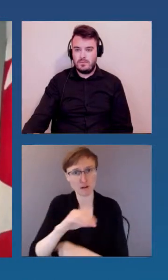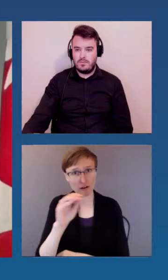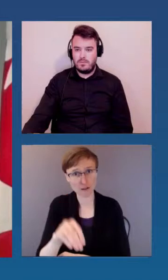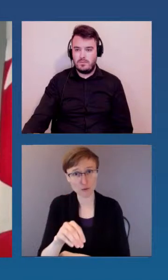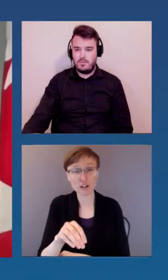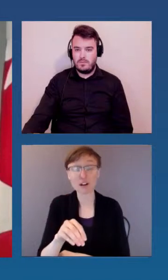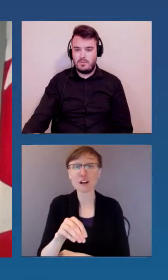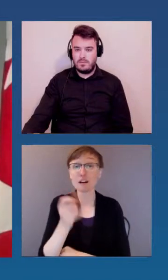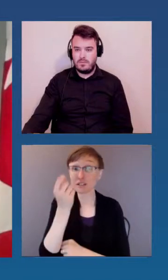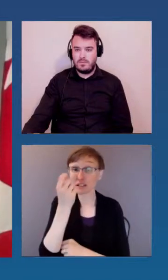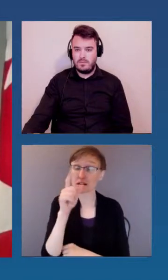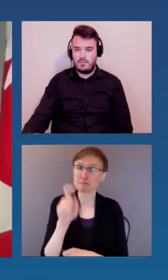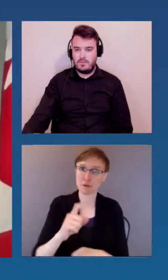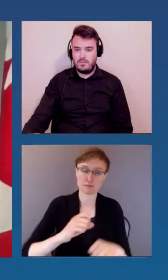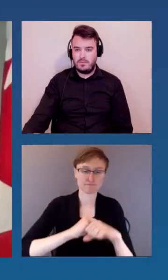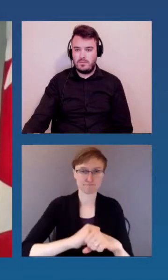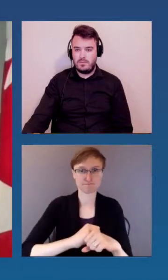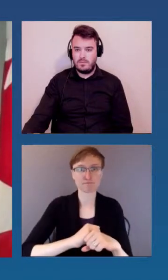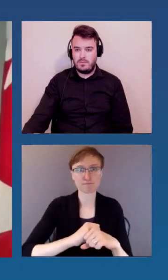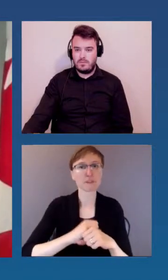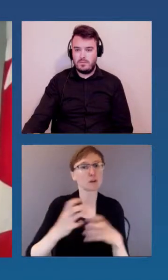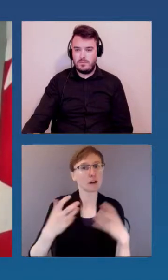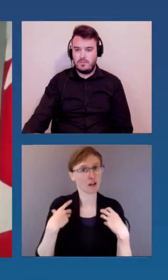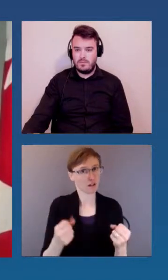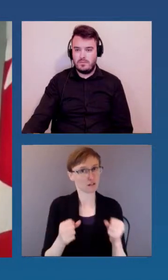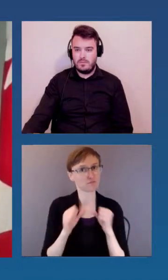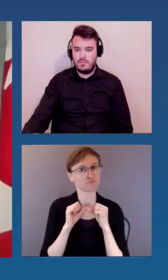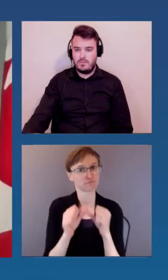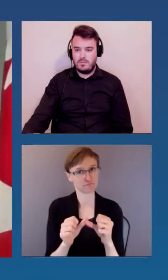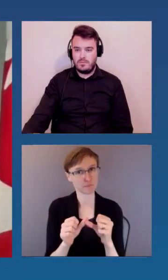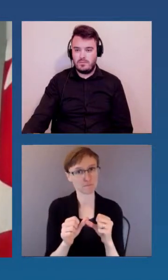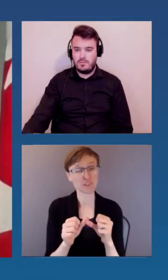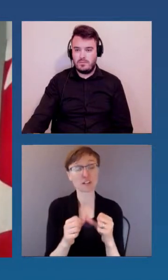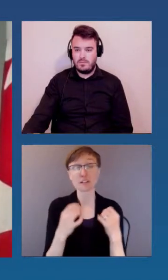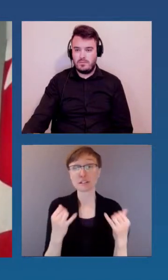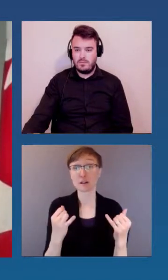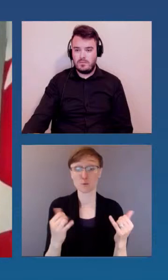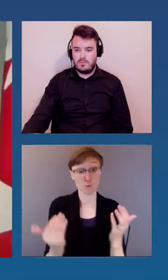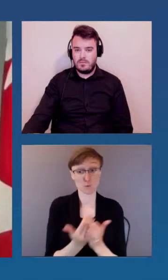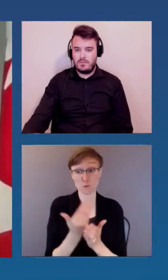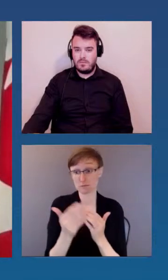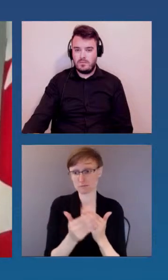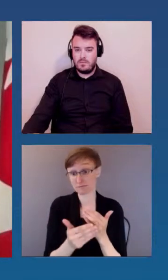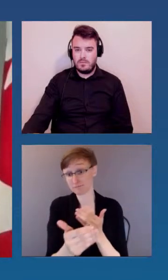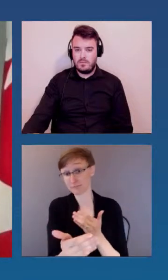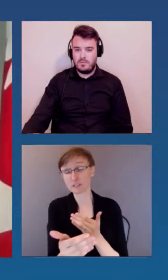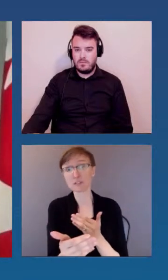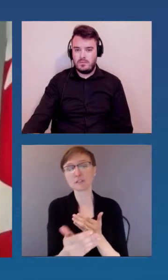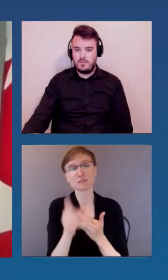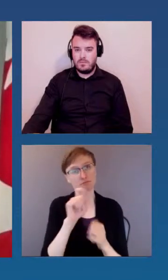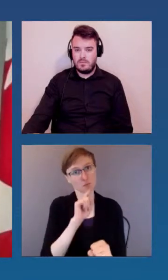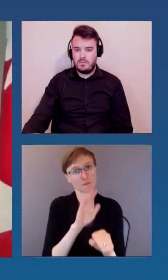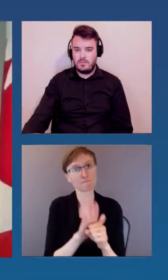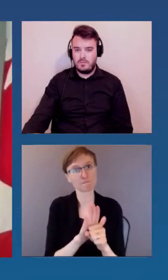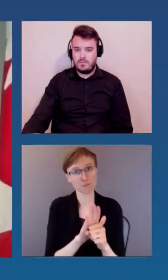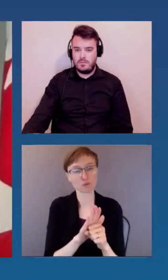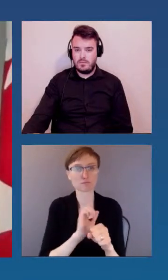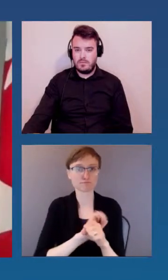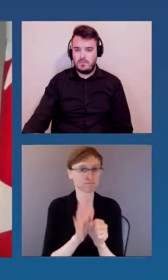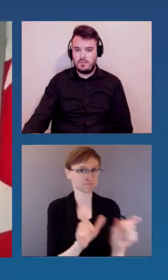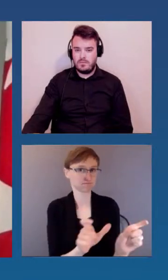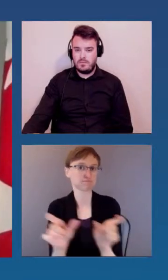notre collectivité. We know the pandemic will impact the student experience this year, with many classes